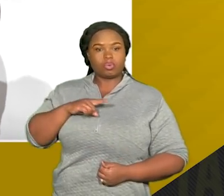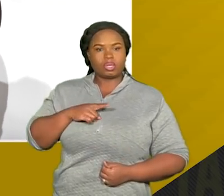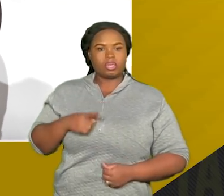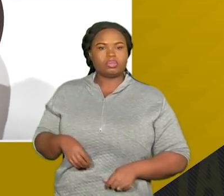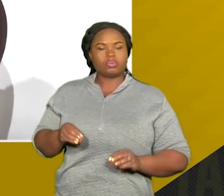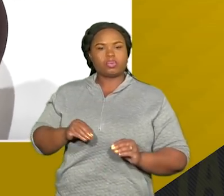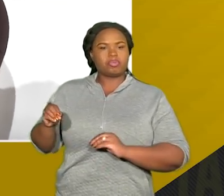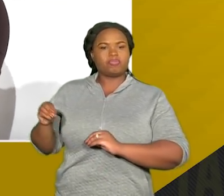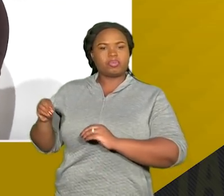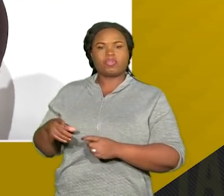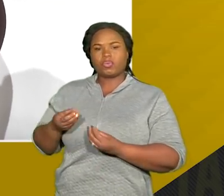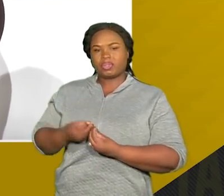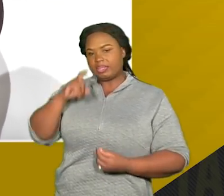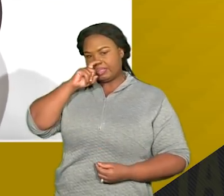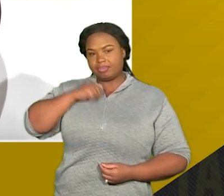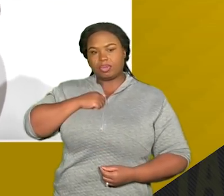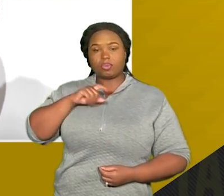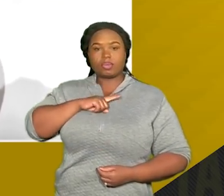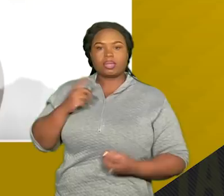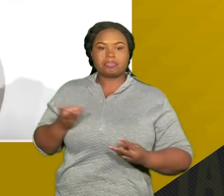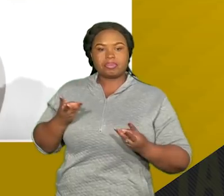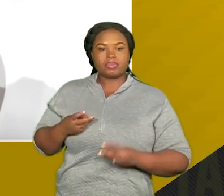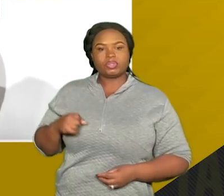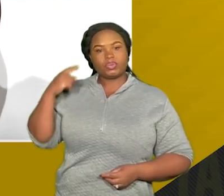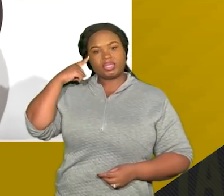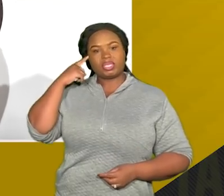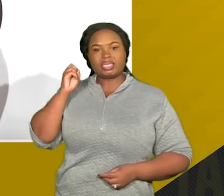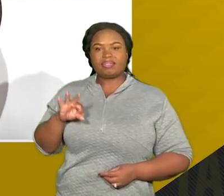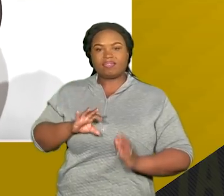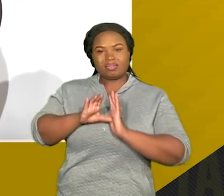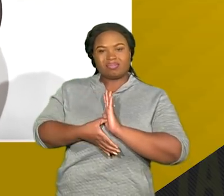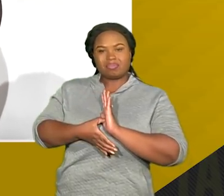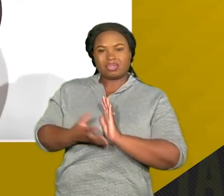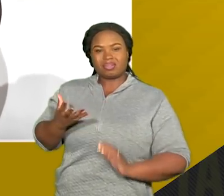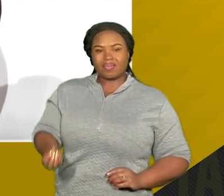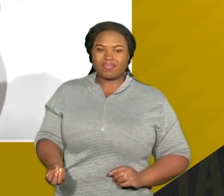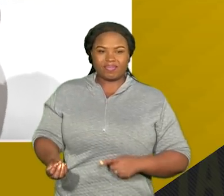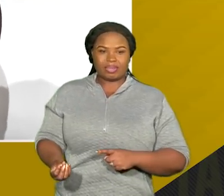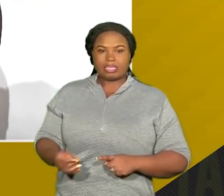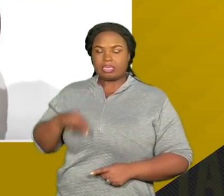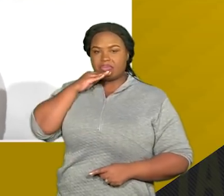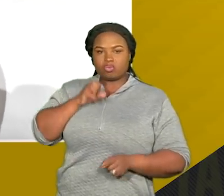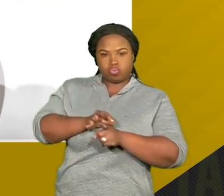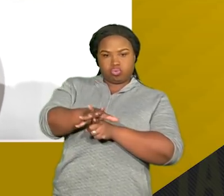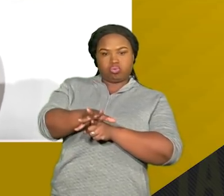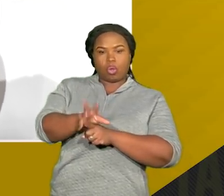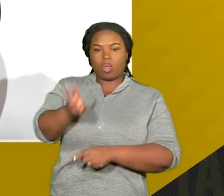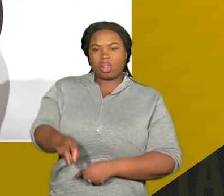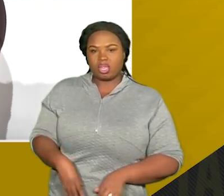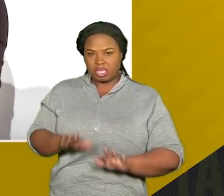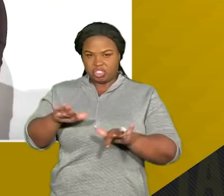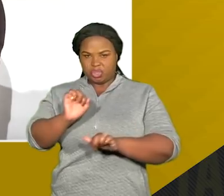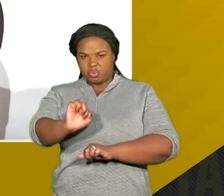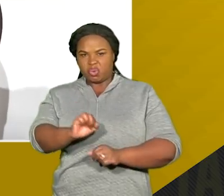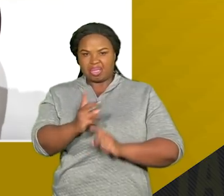a couple of times with my sister. Because abantu bacabanga ukuthi when you have a disability, it's contagious. Abantwana babo bazoba